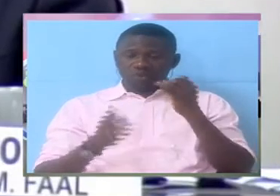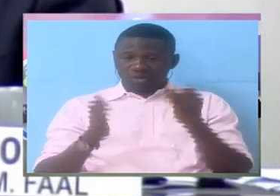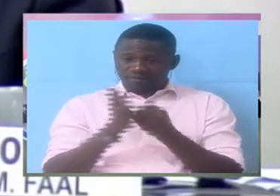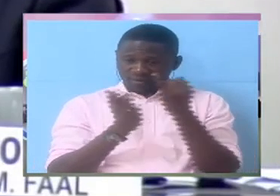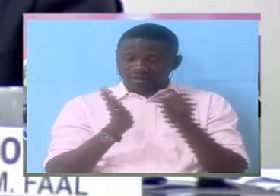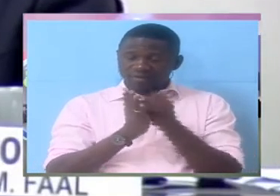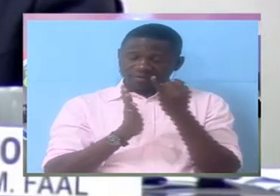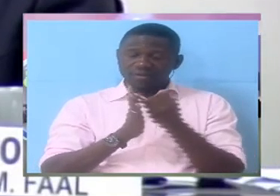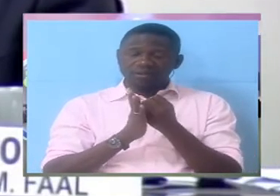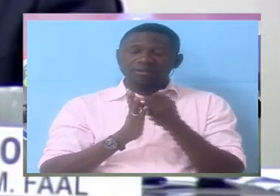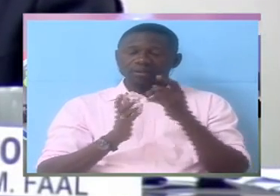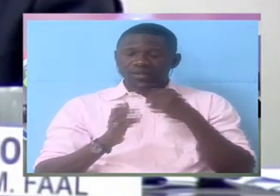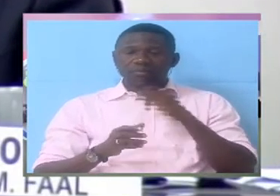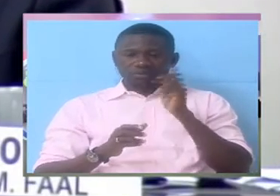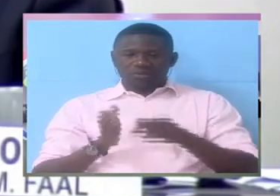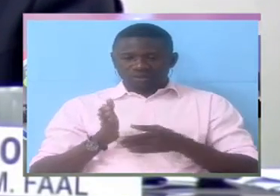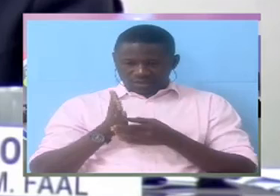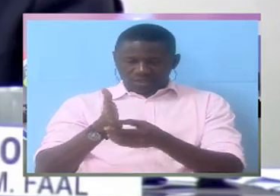And